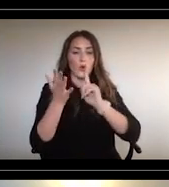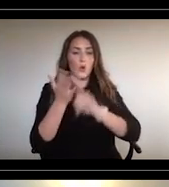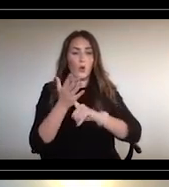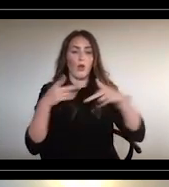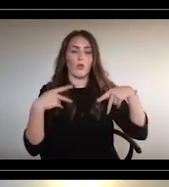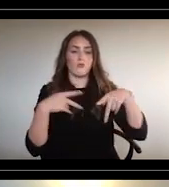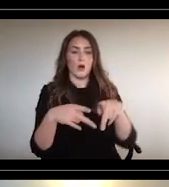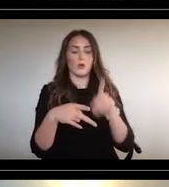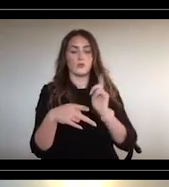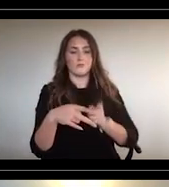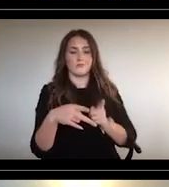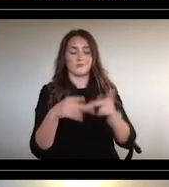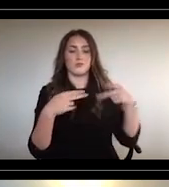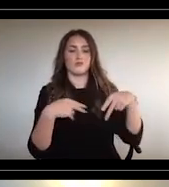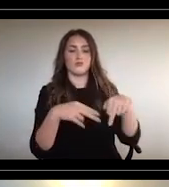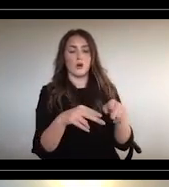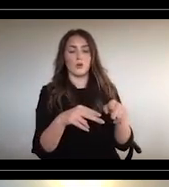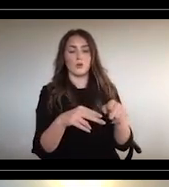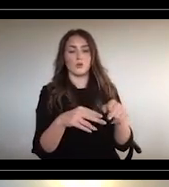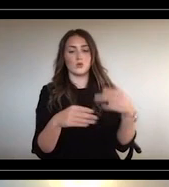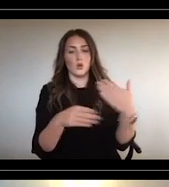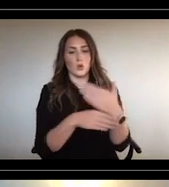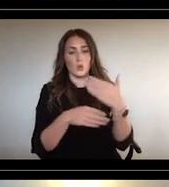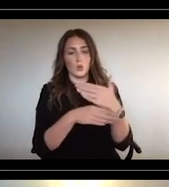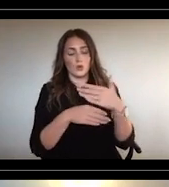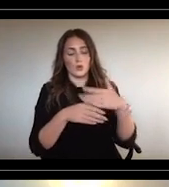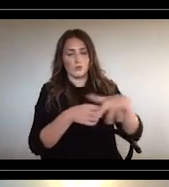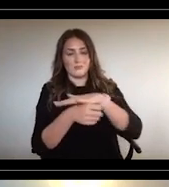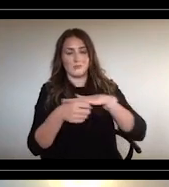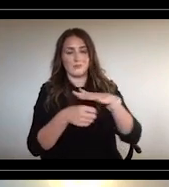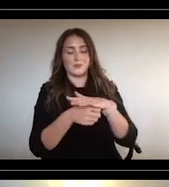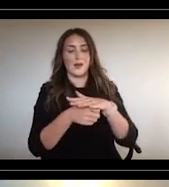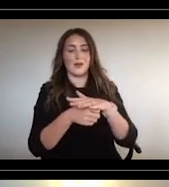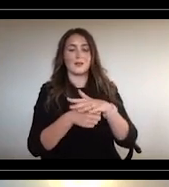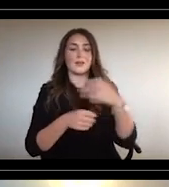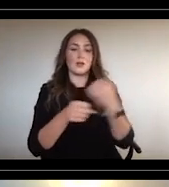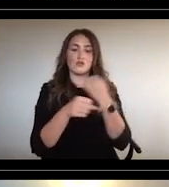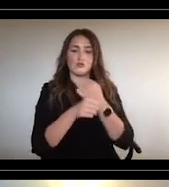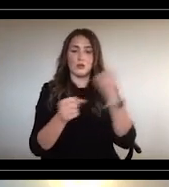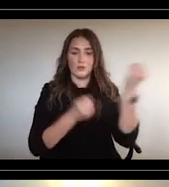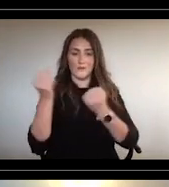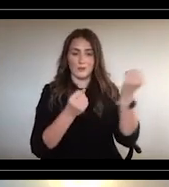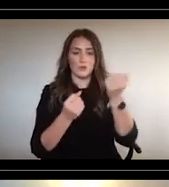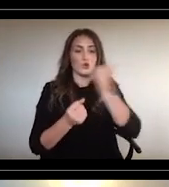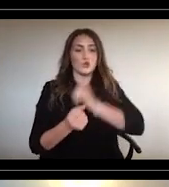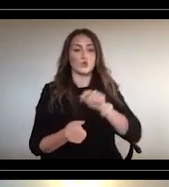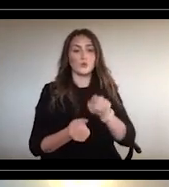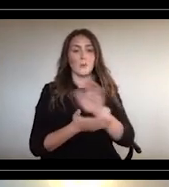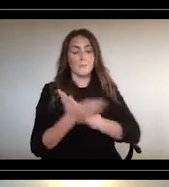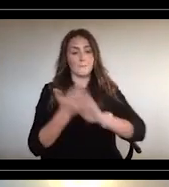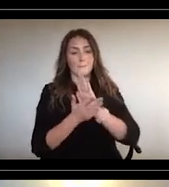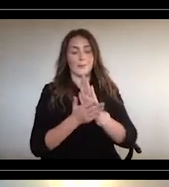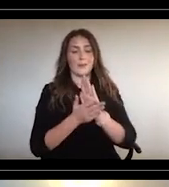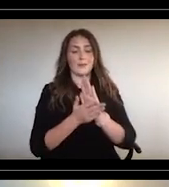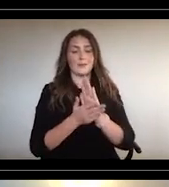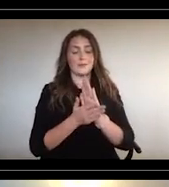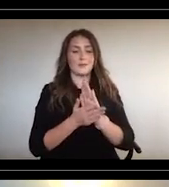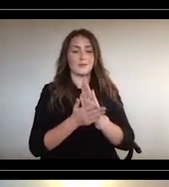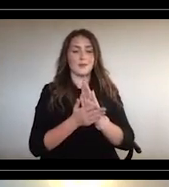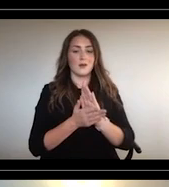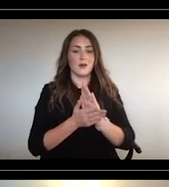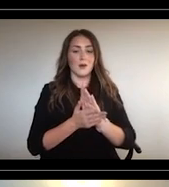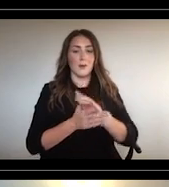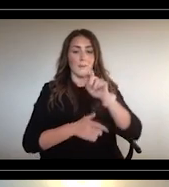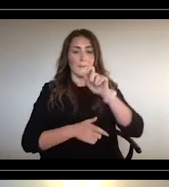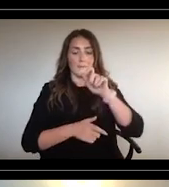built within the work sites that are only used by construction vehicles, and this will significantly reduce the number of vehicles on the public road